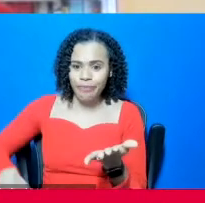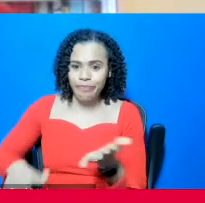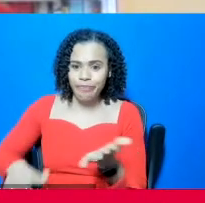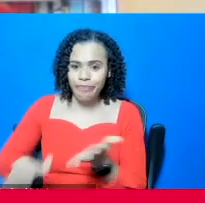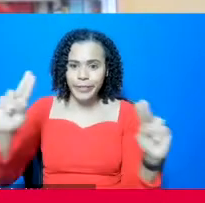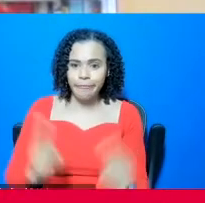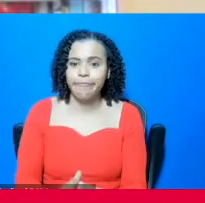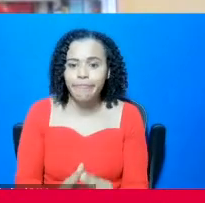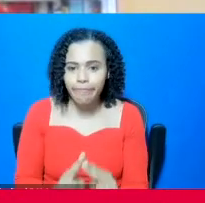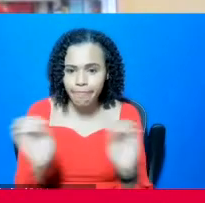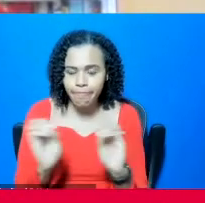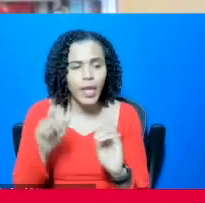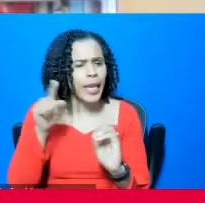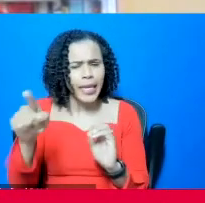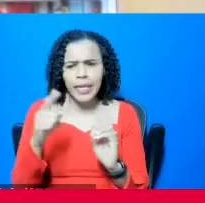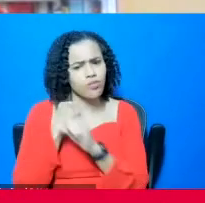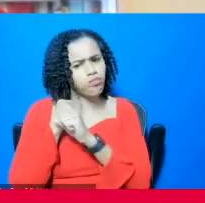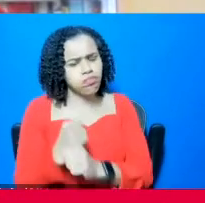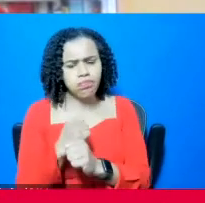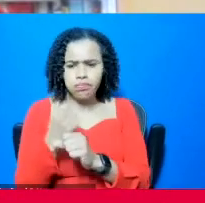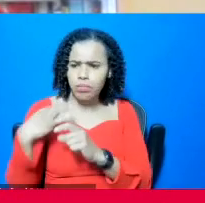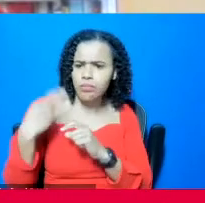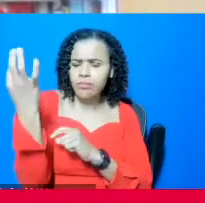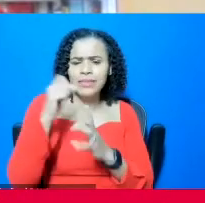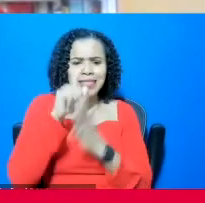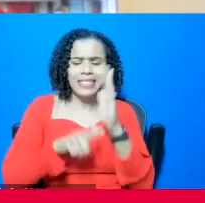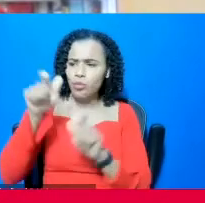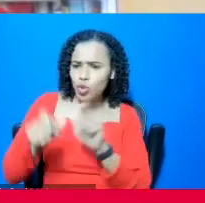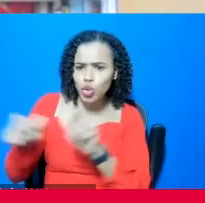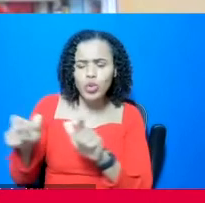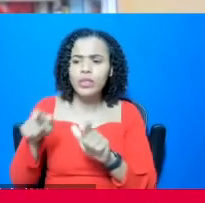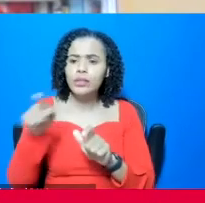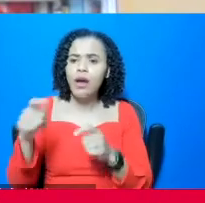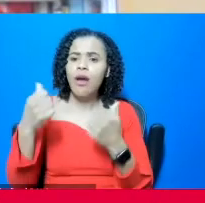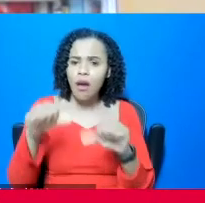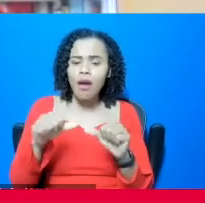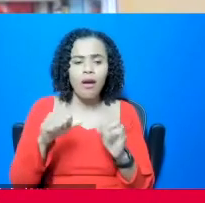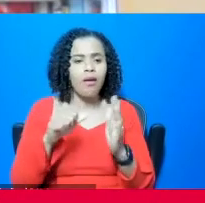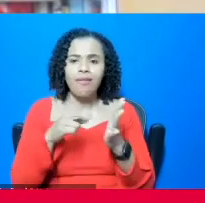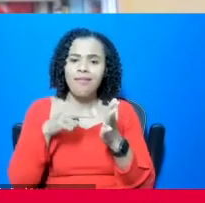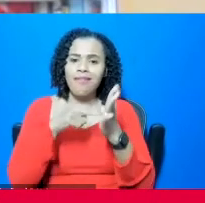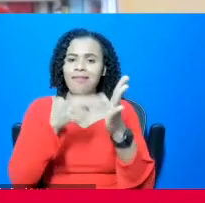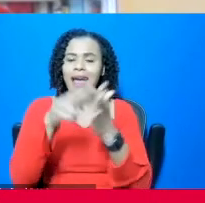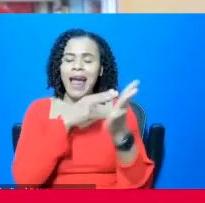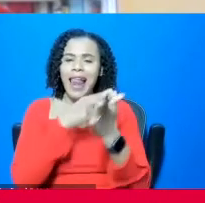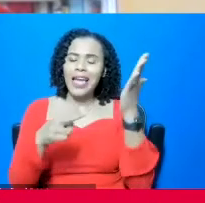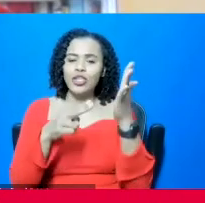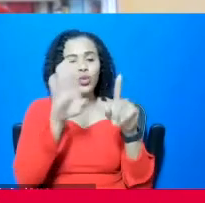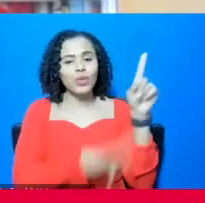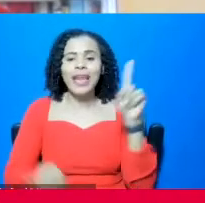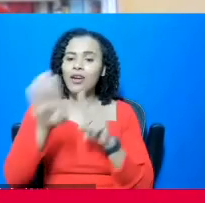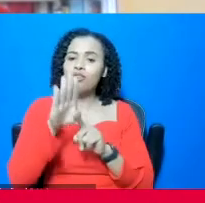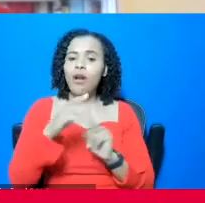in representing disabled students for over 7 years, culminating in their election to national representative positions